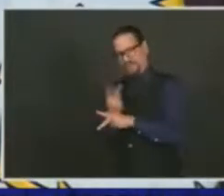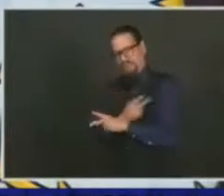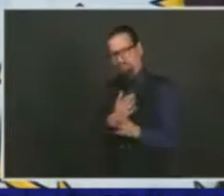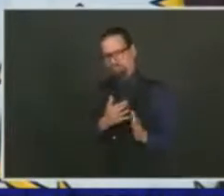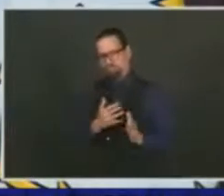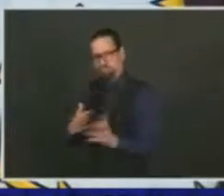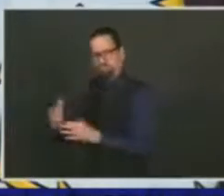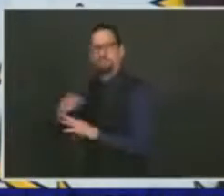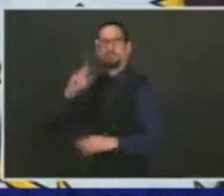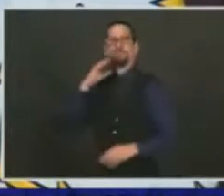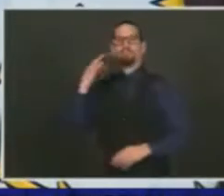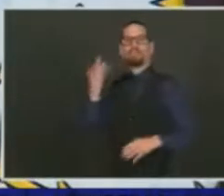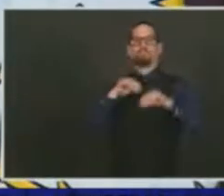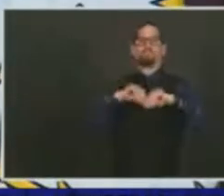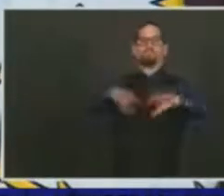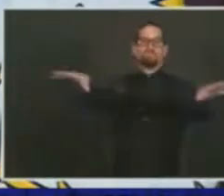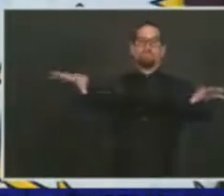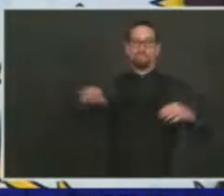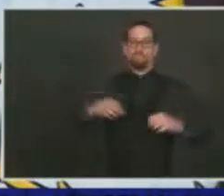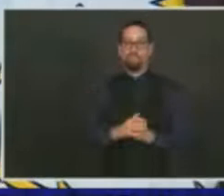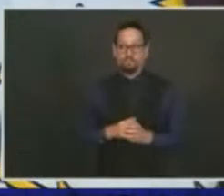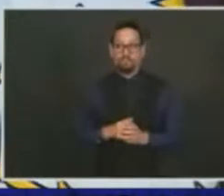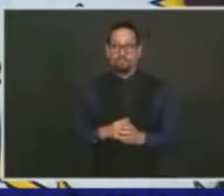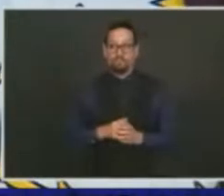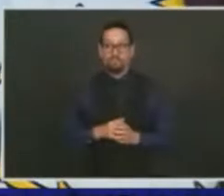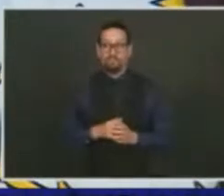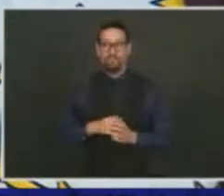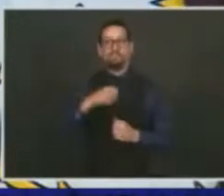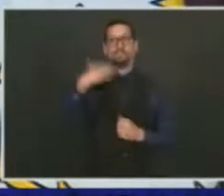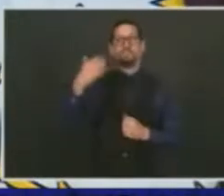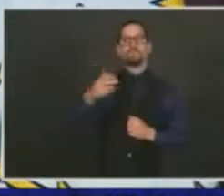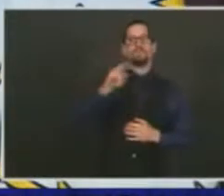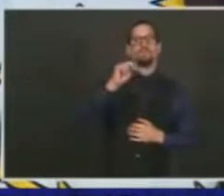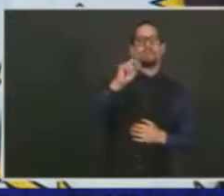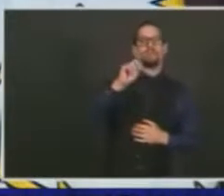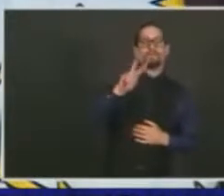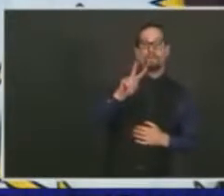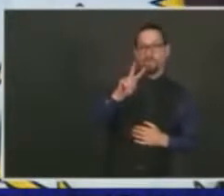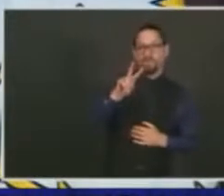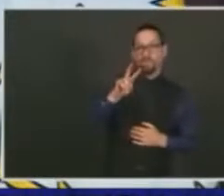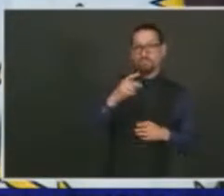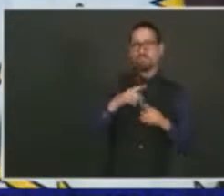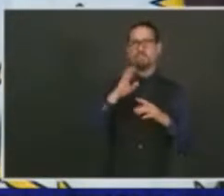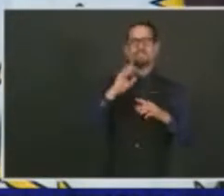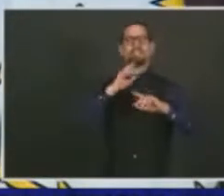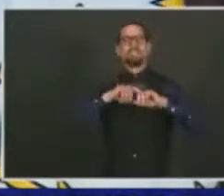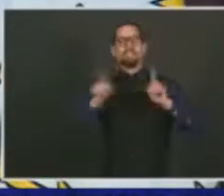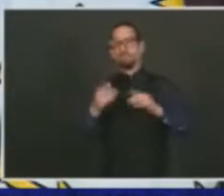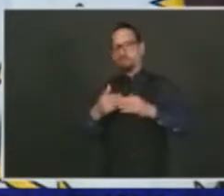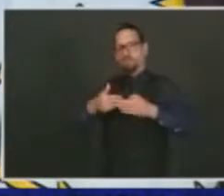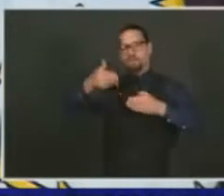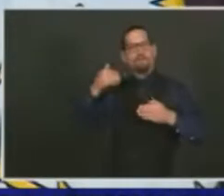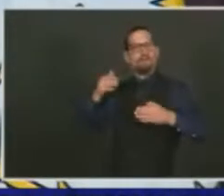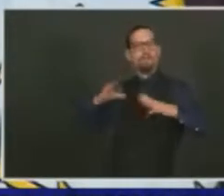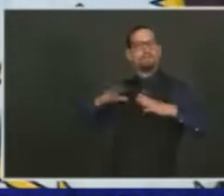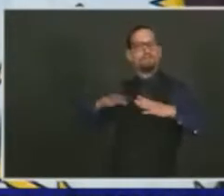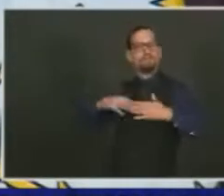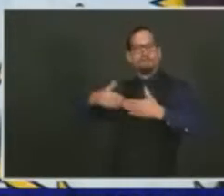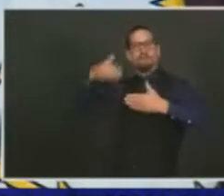it's getting to be time to reimpose some restrictions because we have to keep a lid on this now while we still